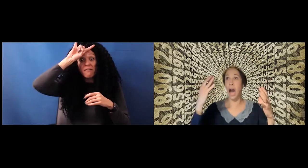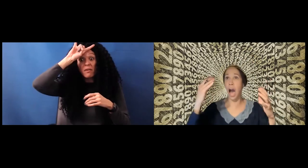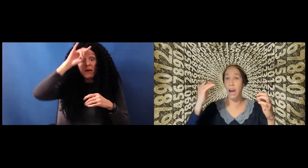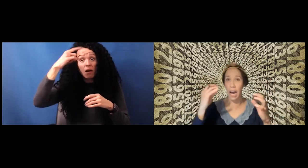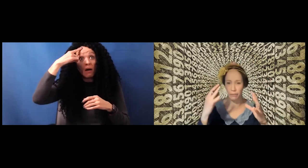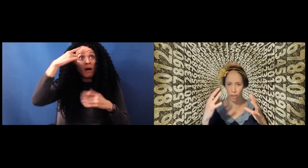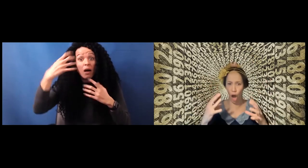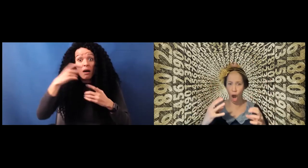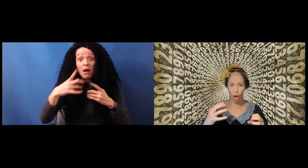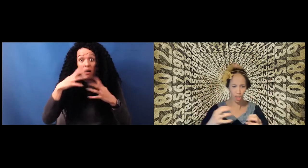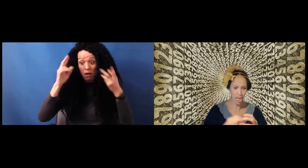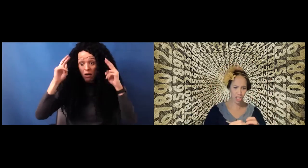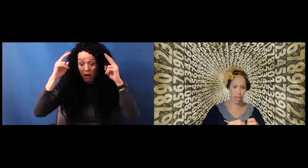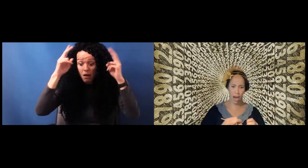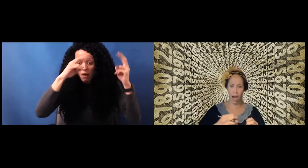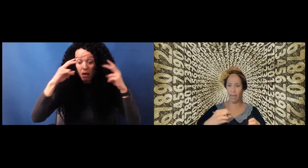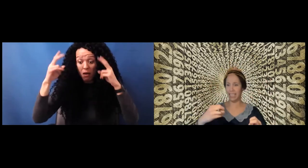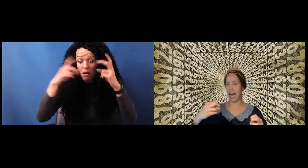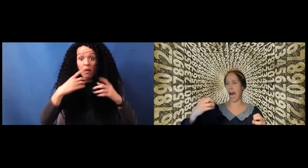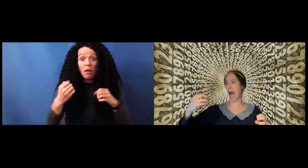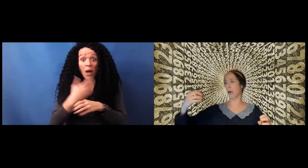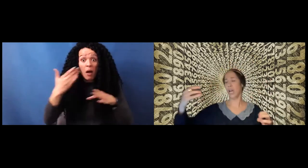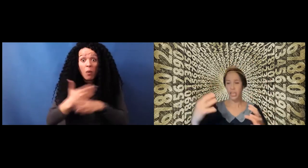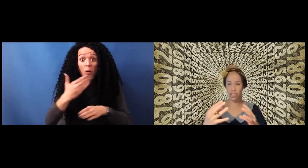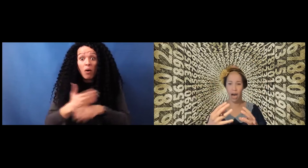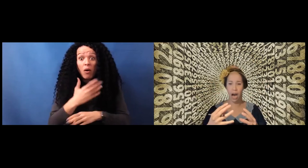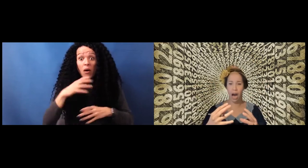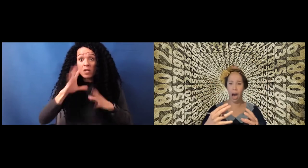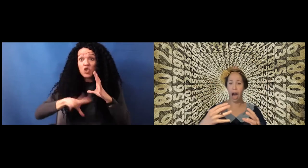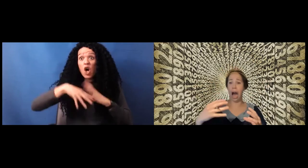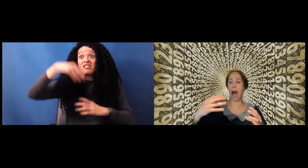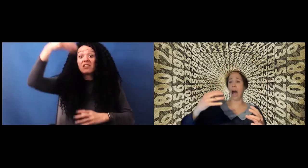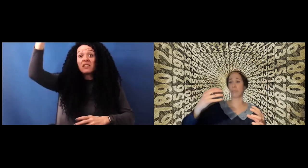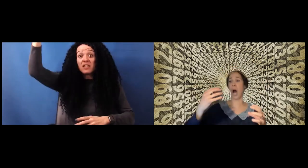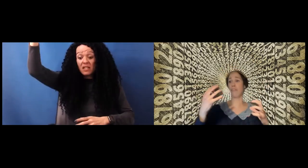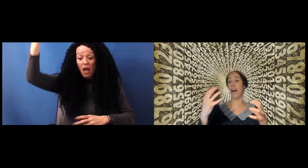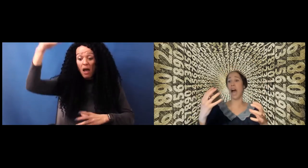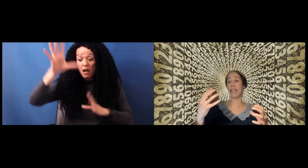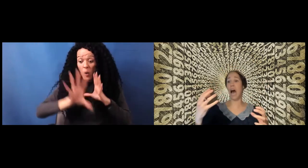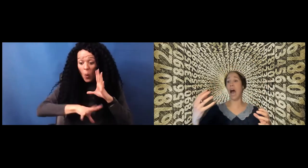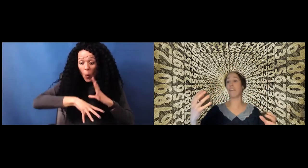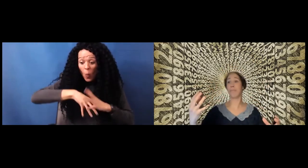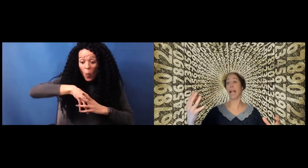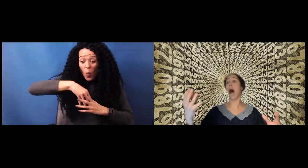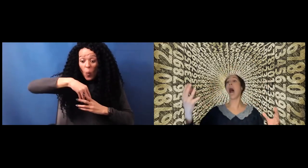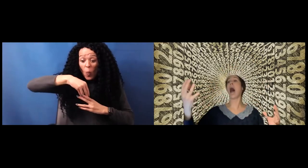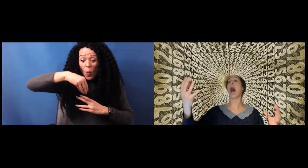if I'm not sucked out some of the